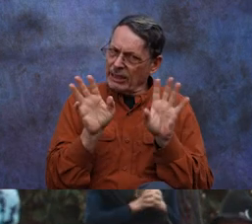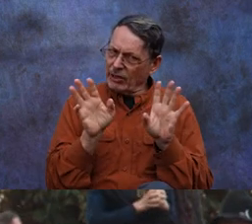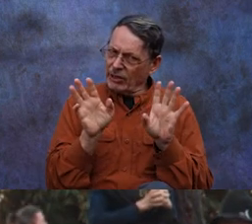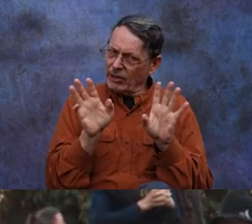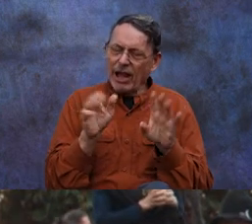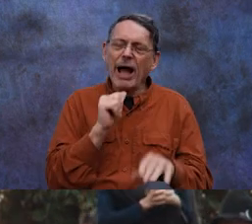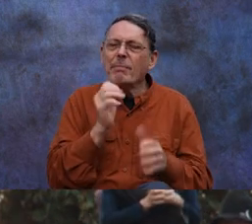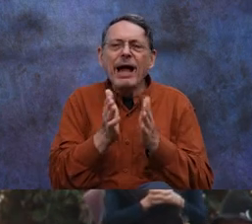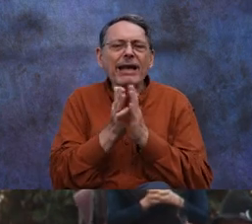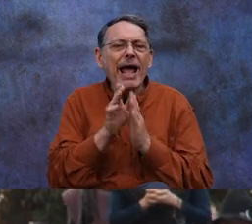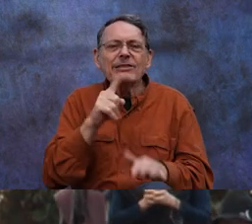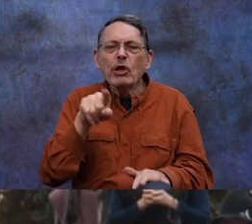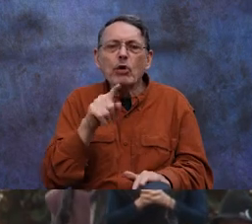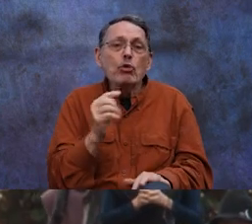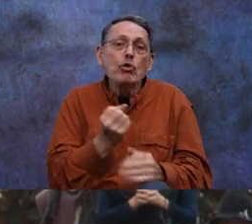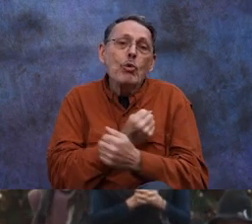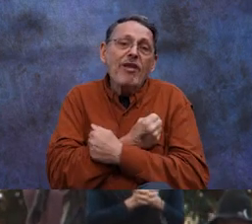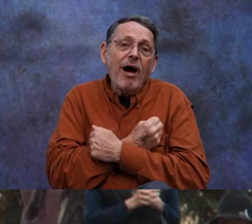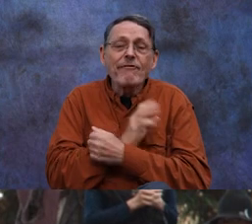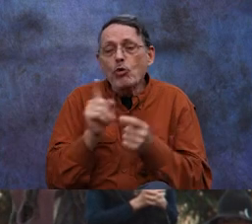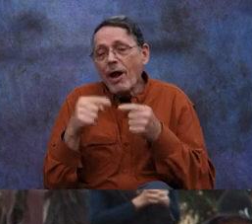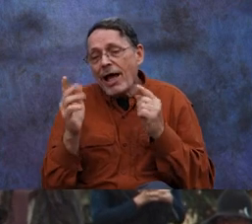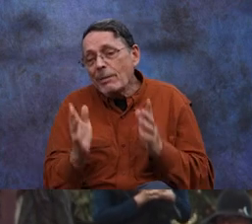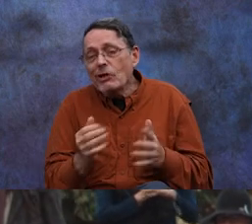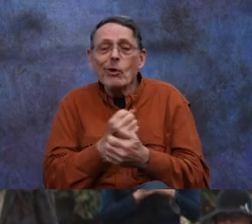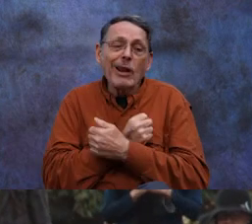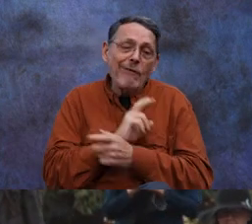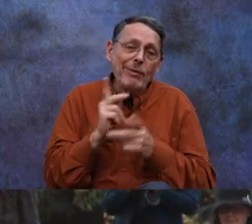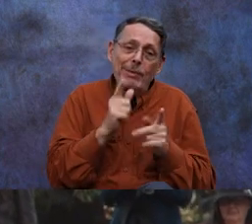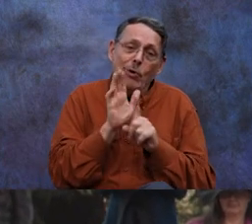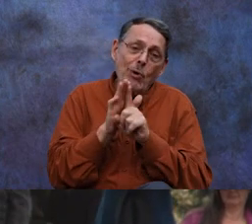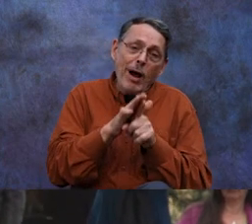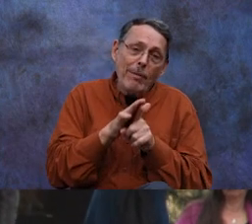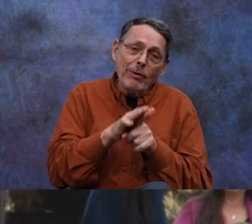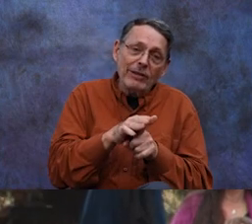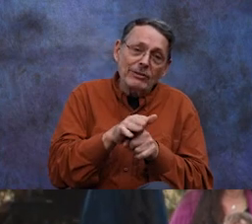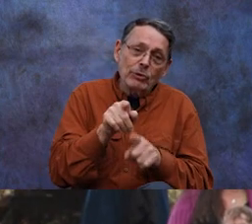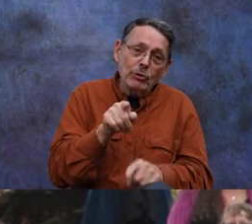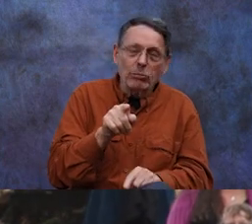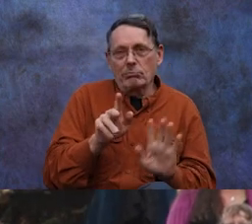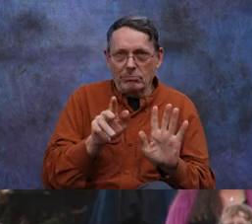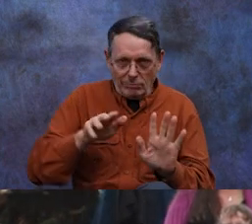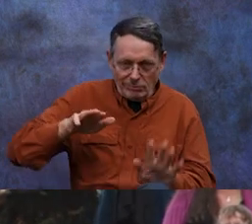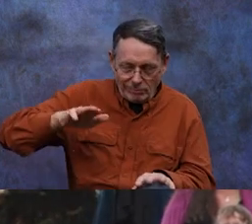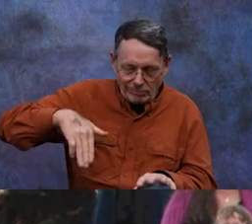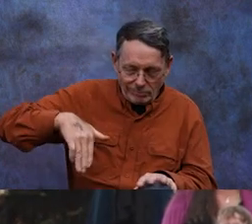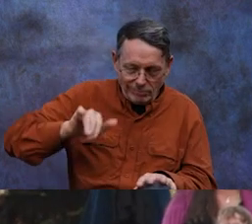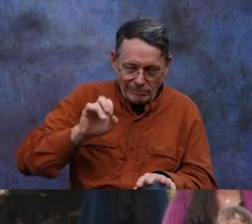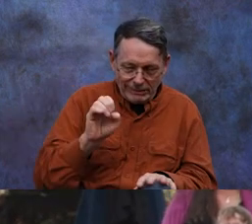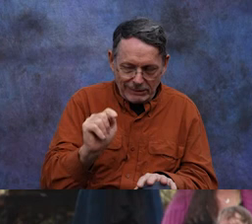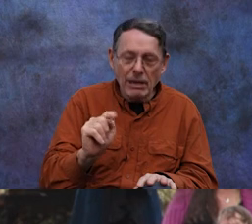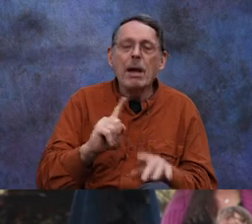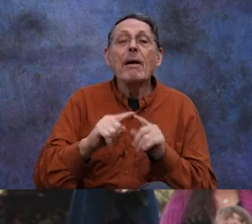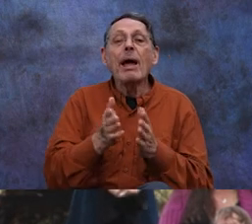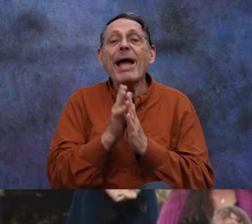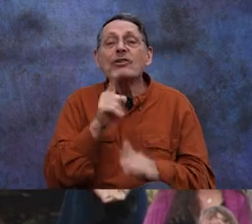not asking you to love your enemies, to love those who oppress you, yet. I am asking you